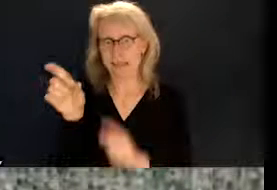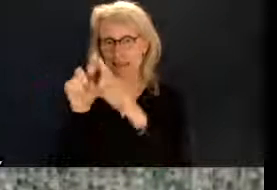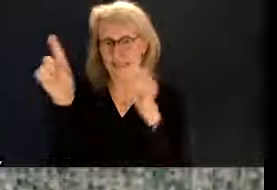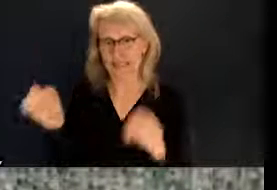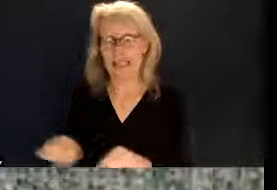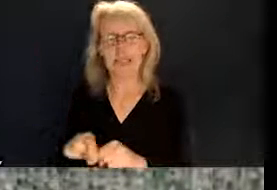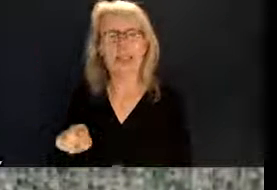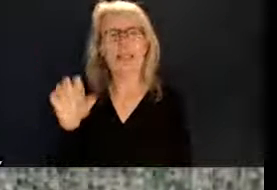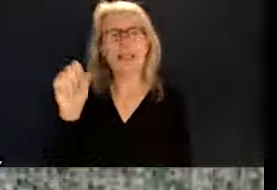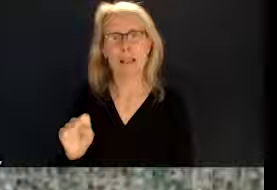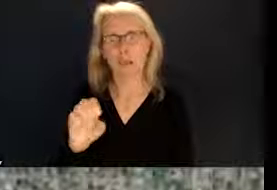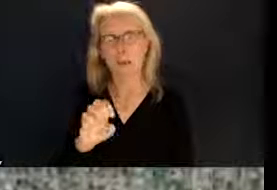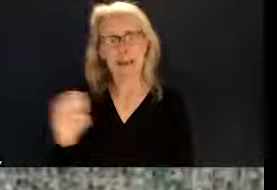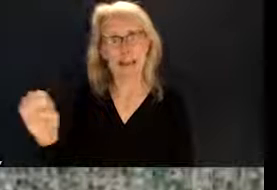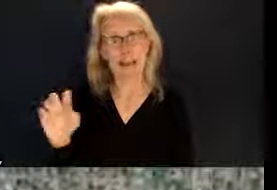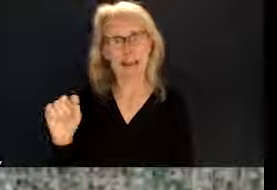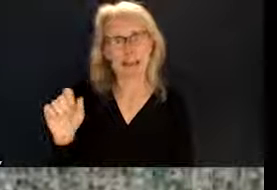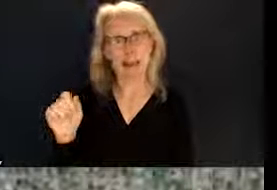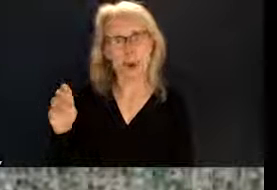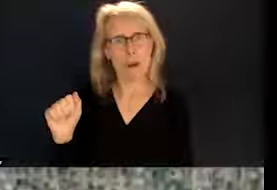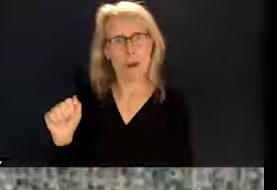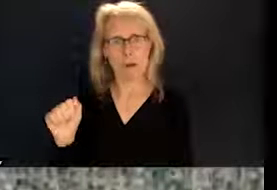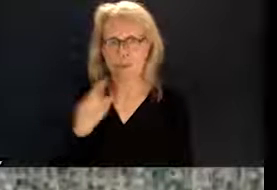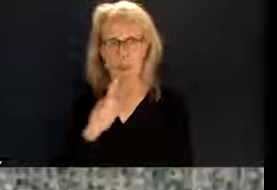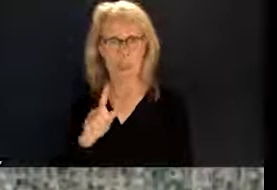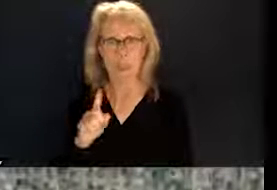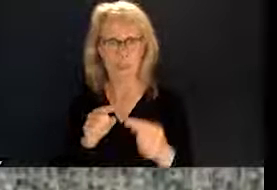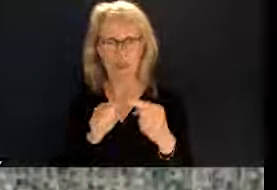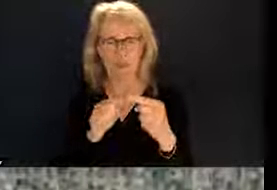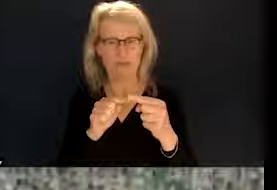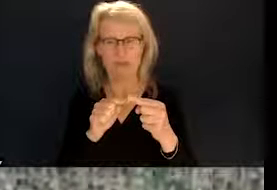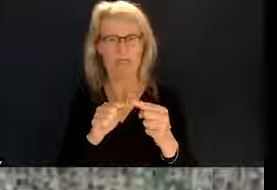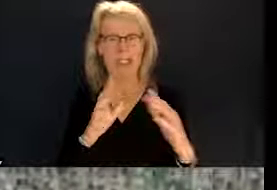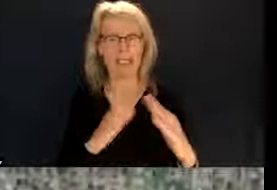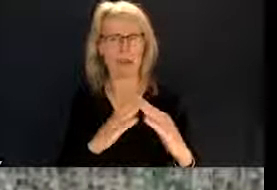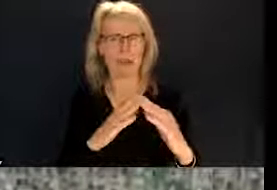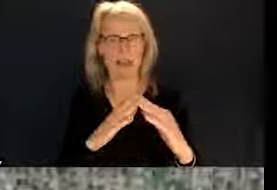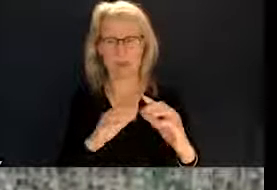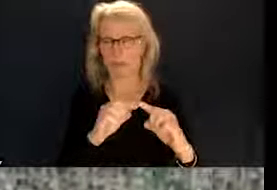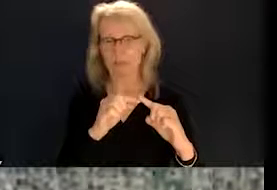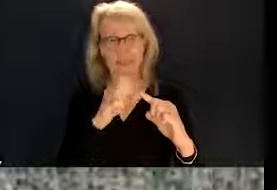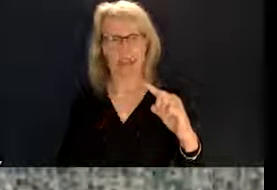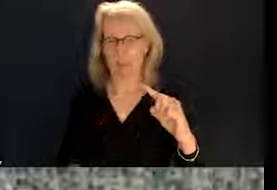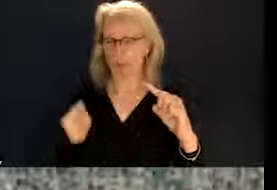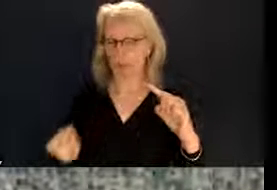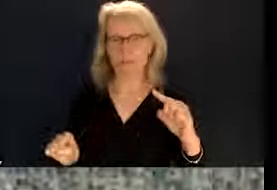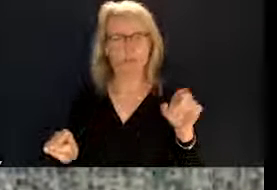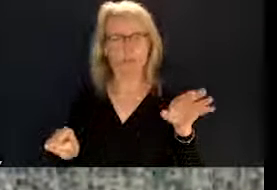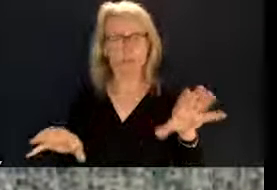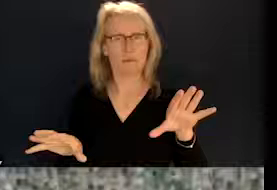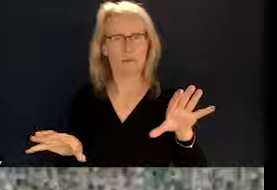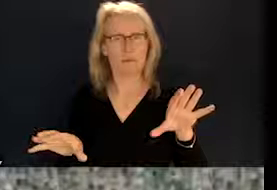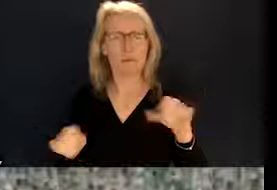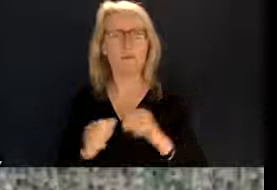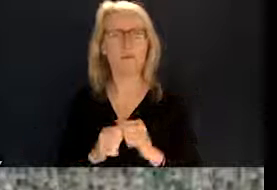of Southeast Tacoma, which coincidentally is actually just directly south of the downtown region in Tacoma. These 2 neighborhoods are no more